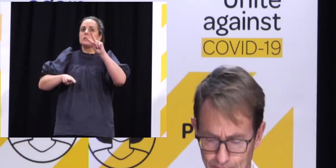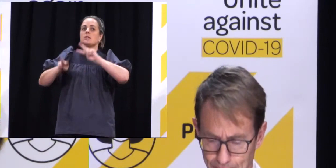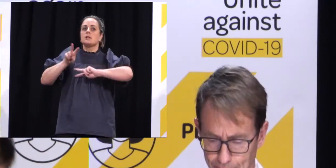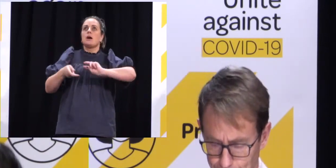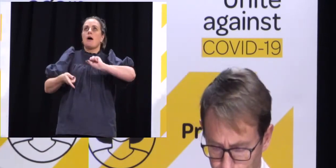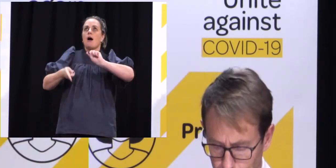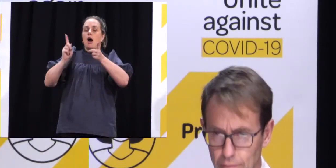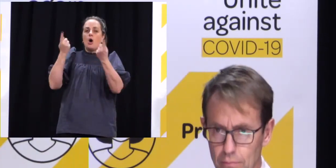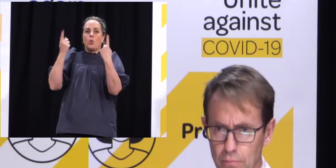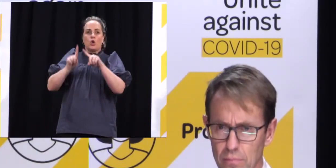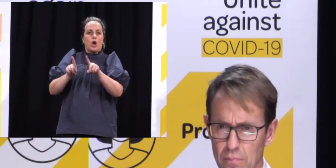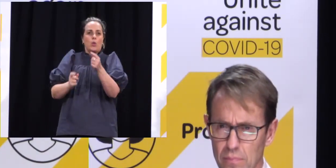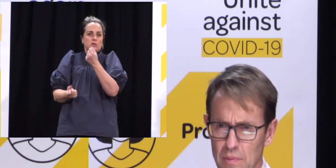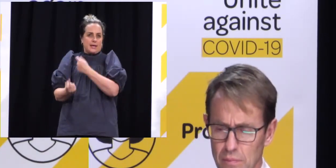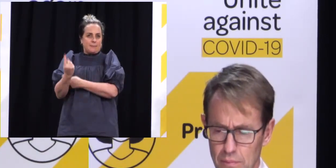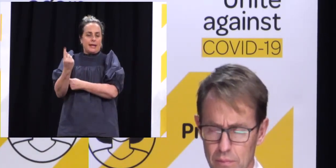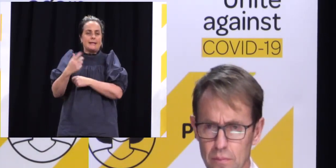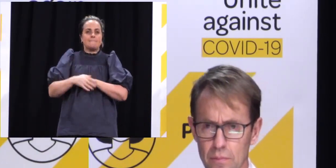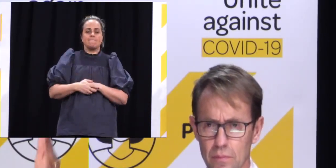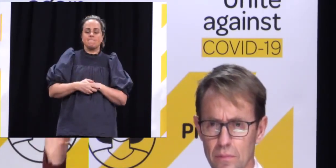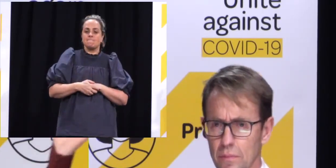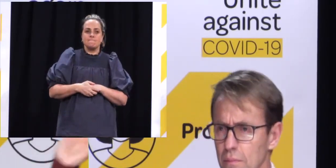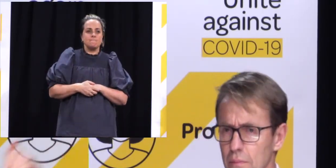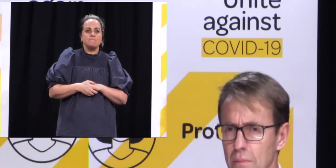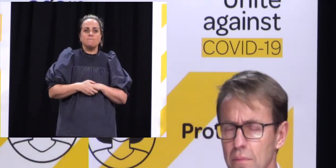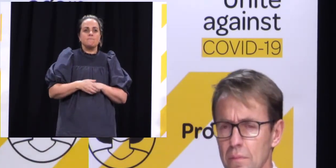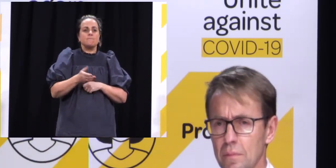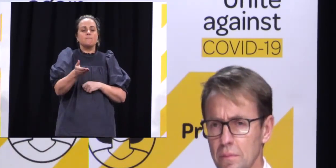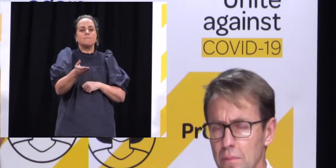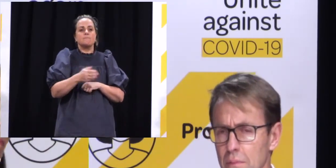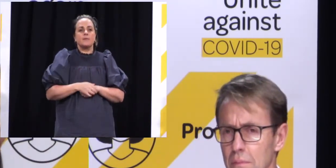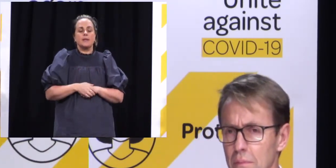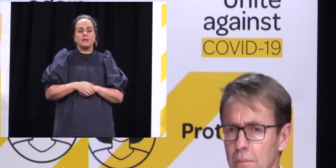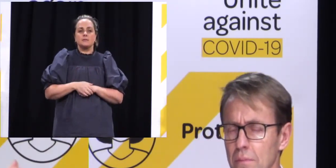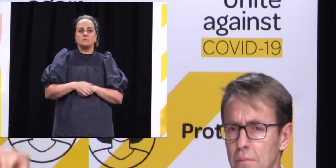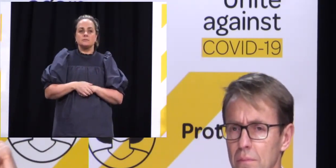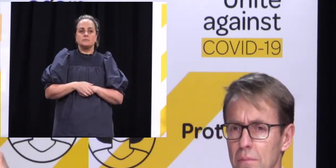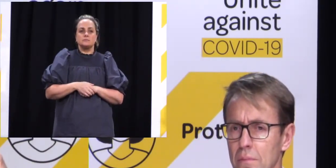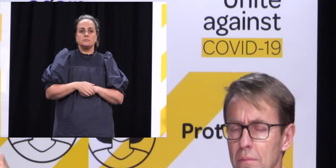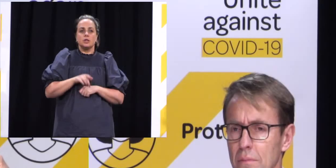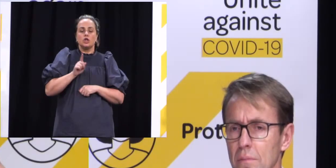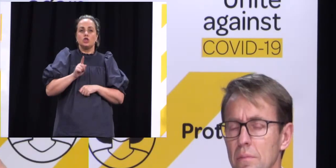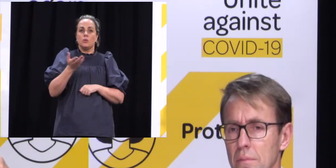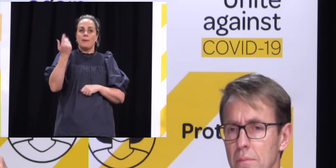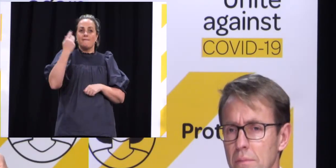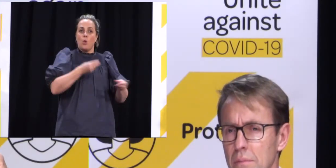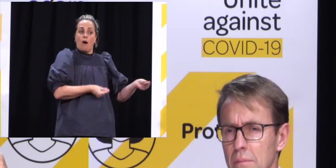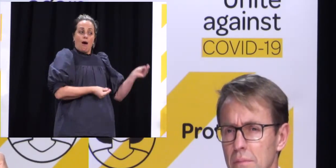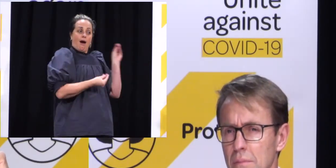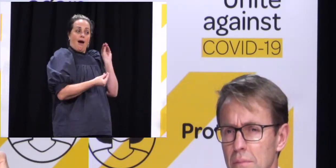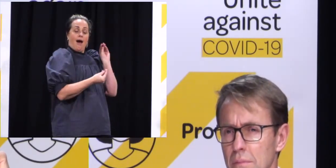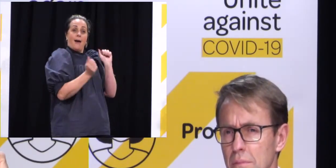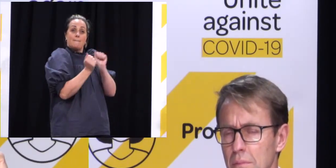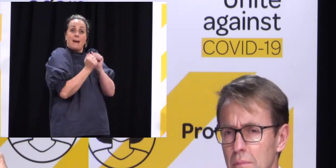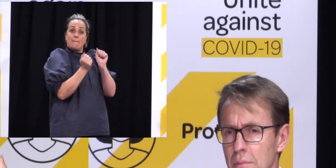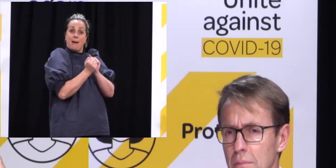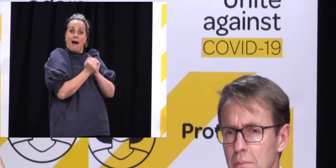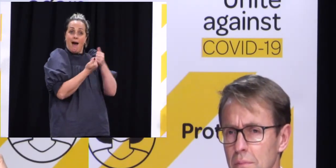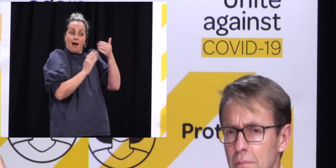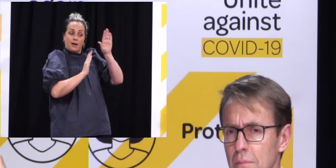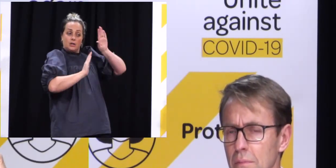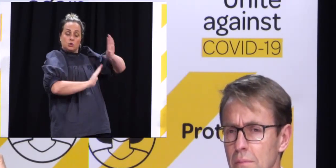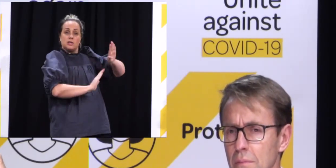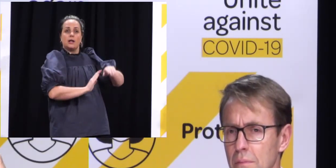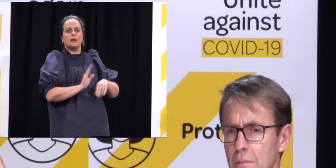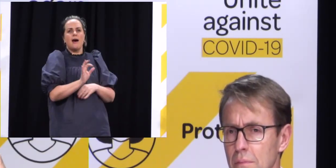issue. I know you held up I'll let you finish that that heat map before Prime Minister. Yeah. Do we know the number of